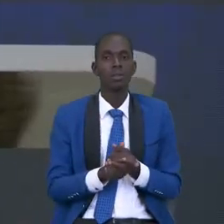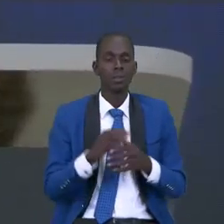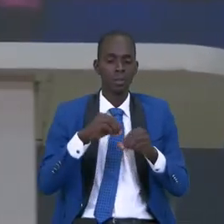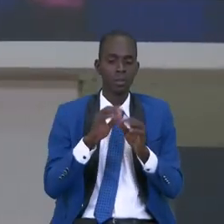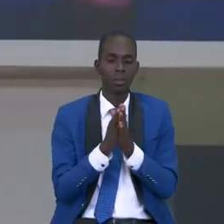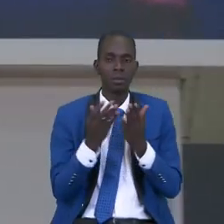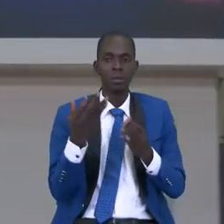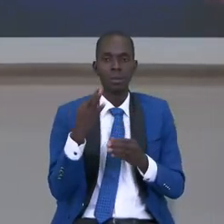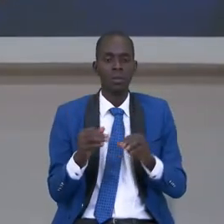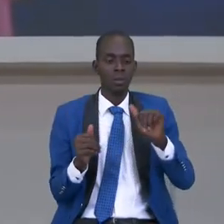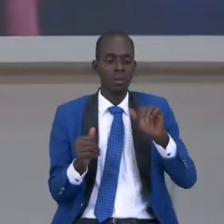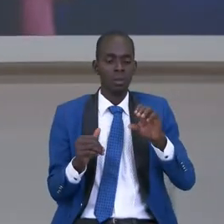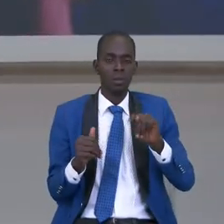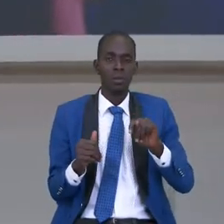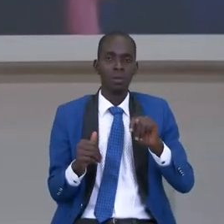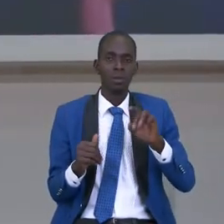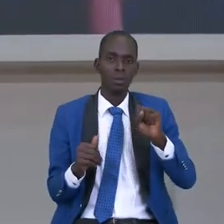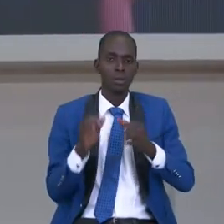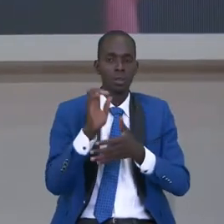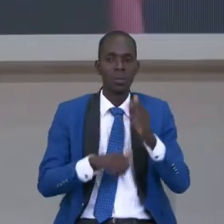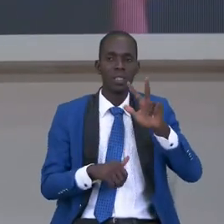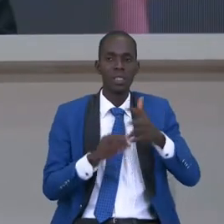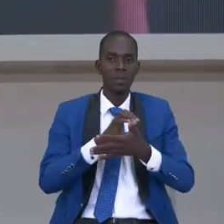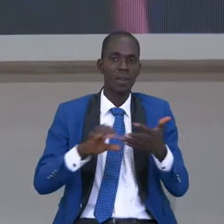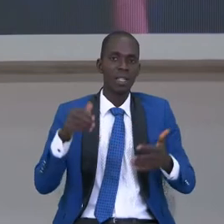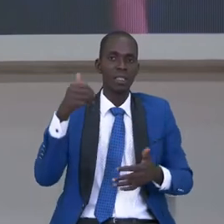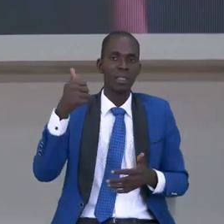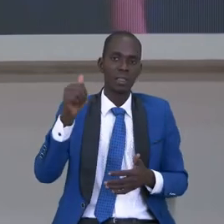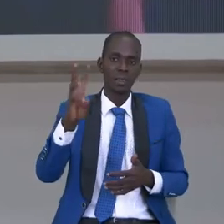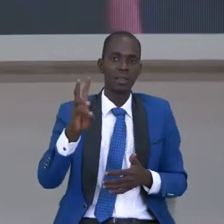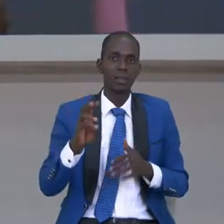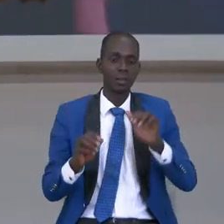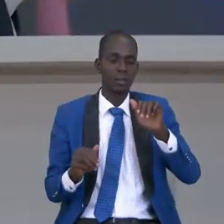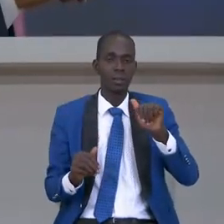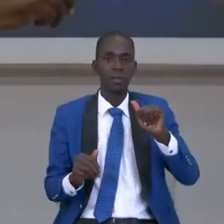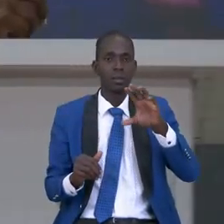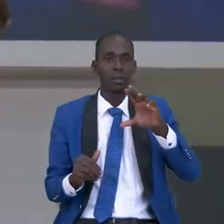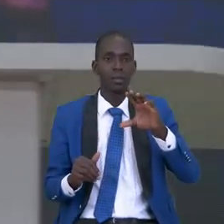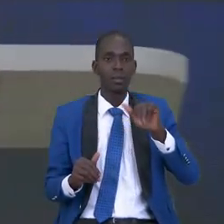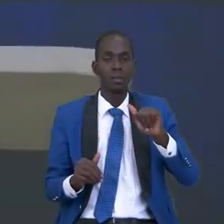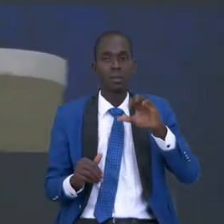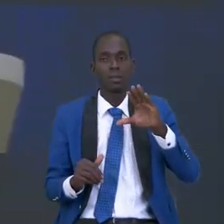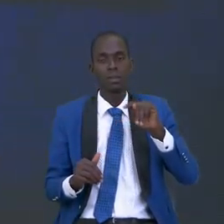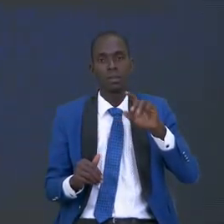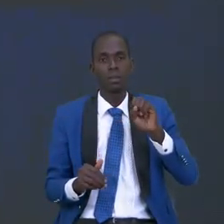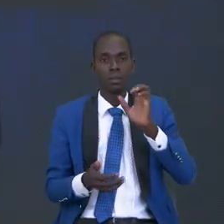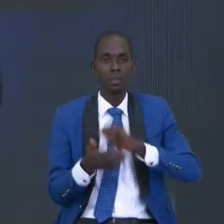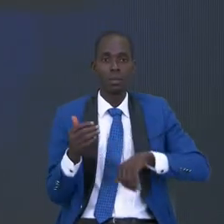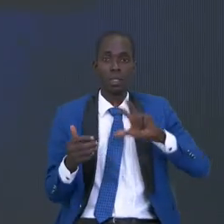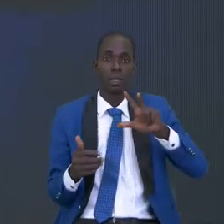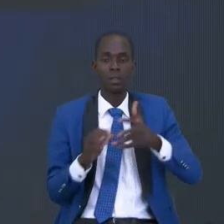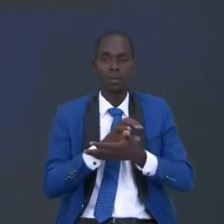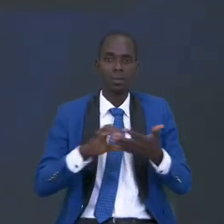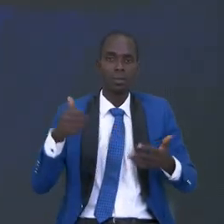chapter 3, verse 16. In Acts chapter 3, verse 16, and his